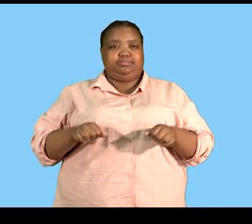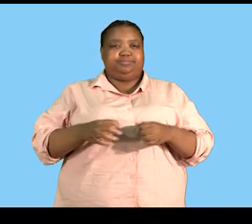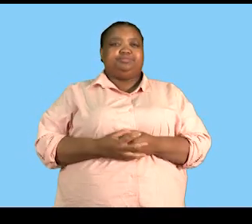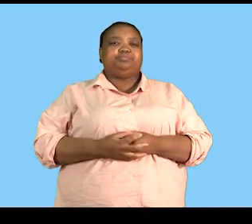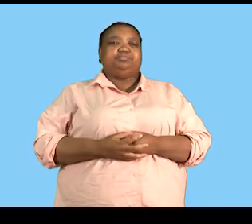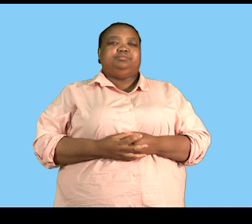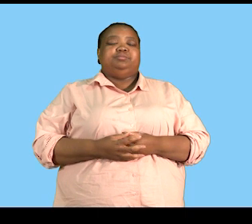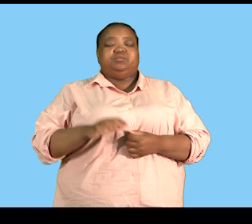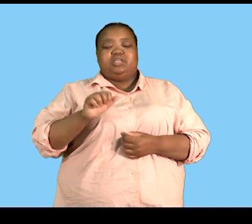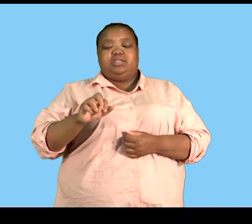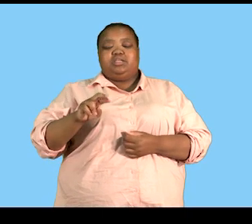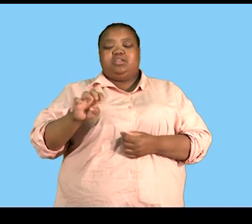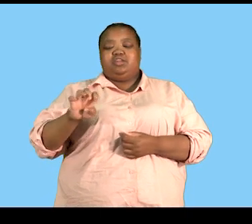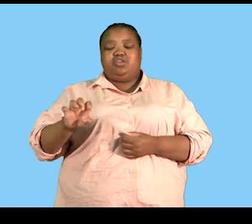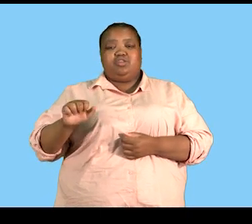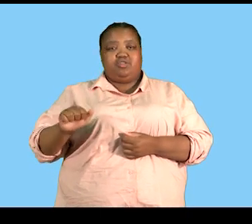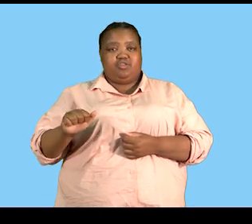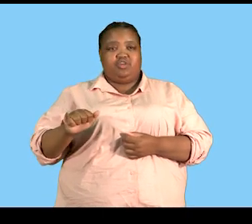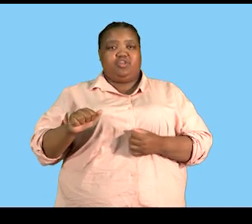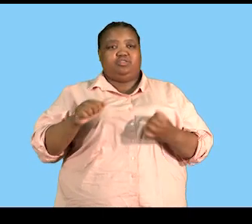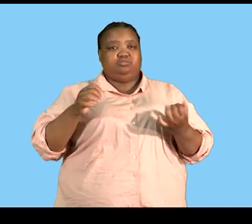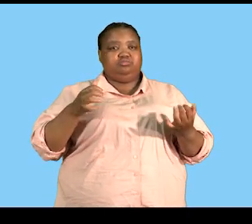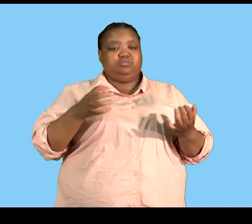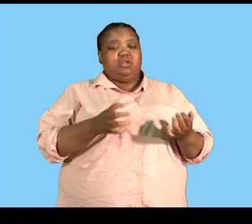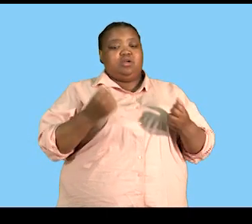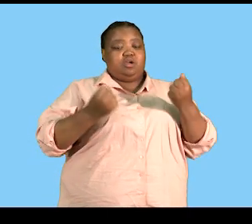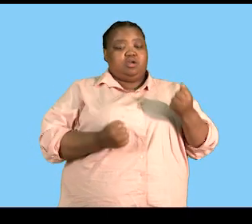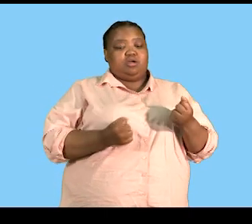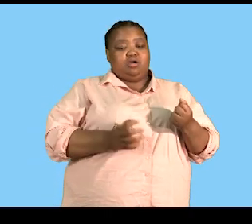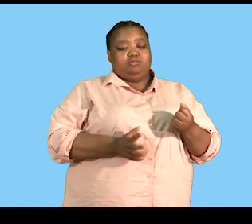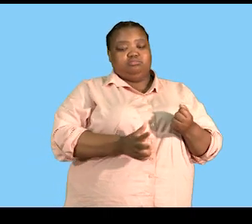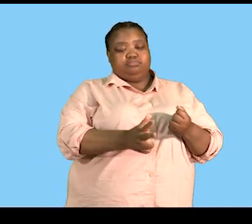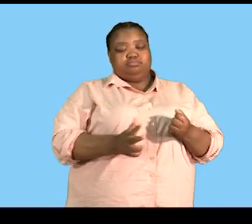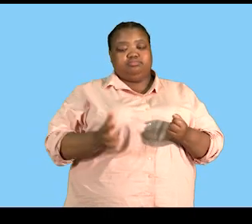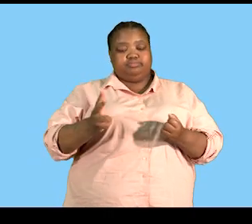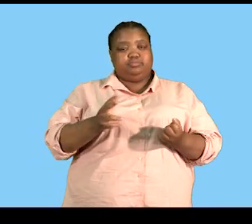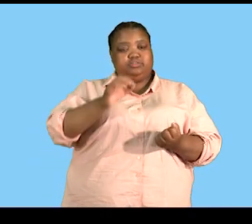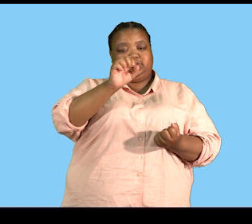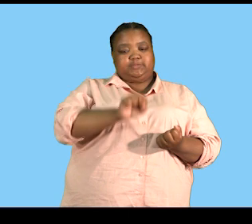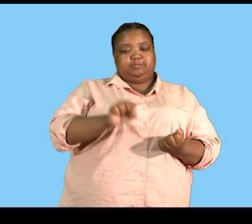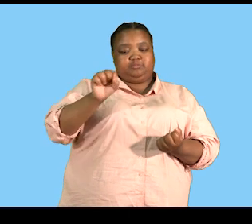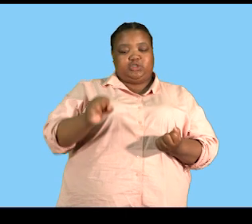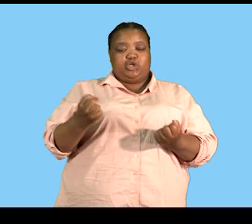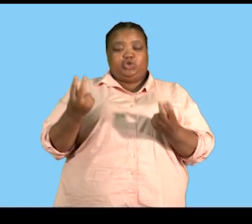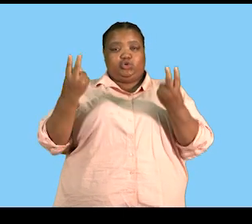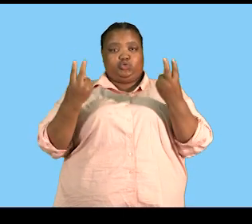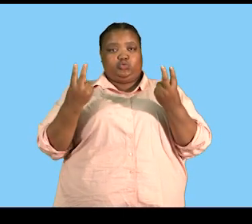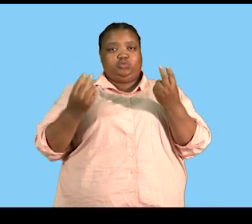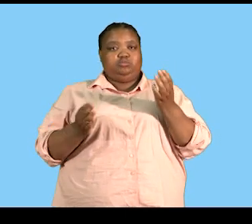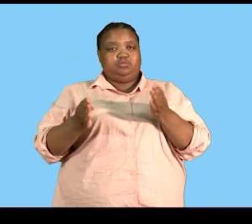double garage excluding the sleep-out room if